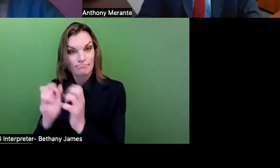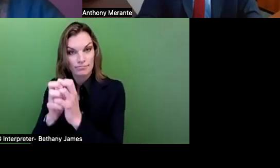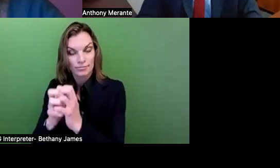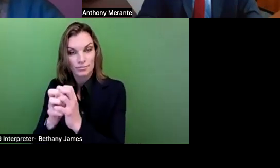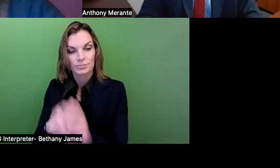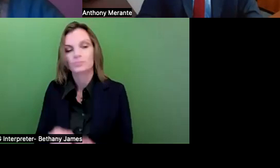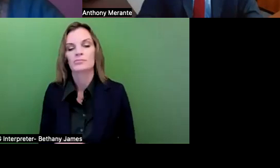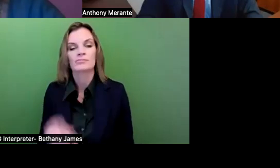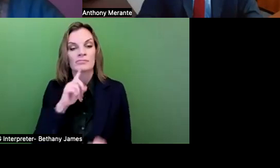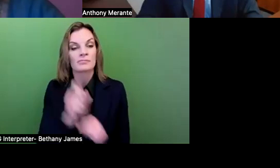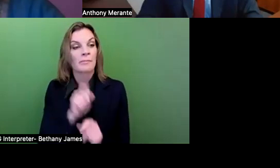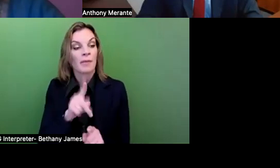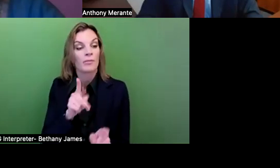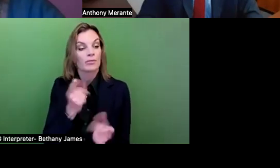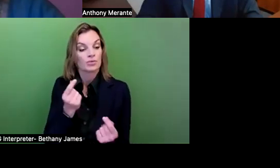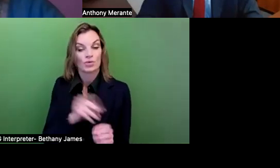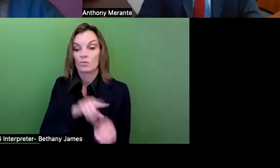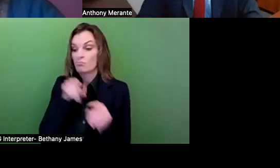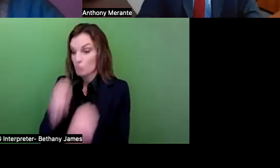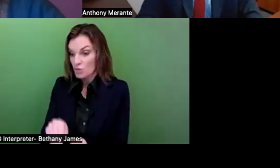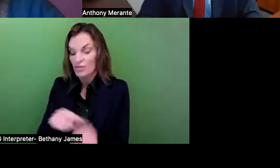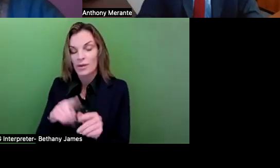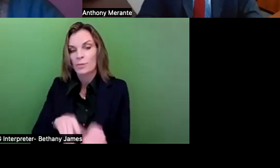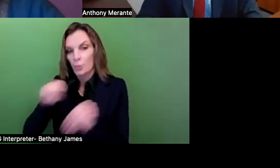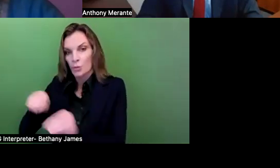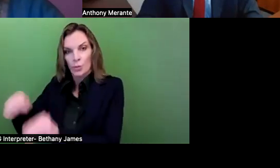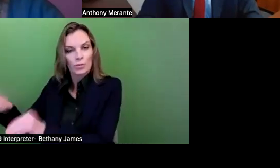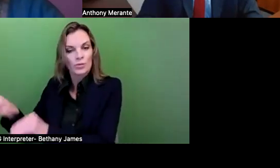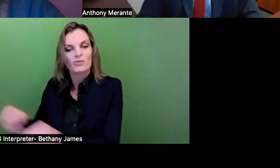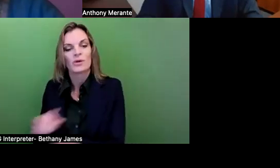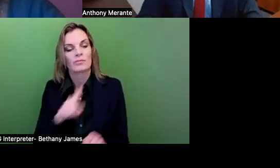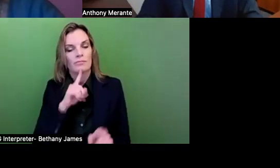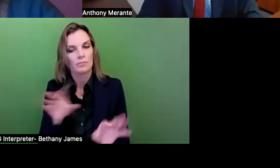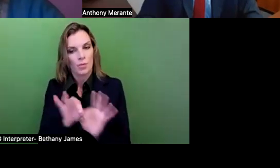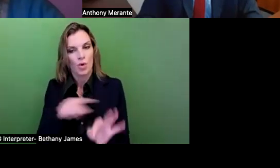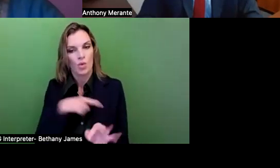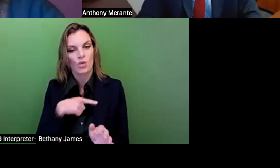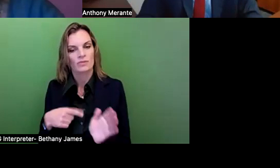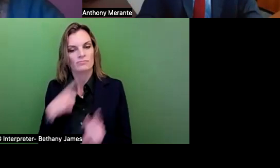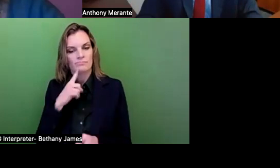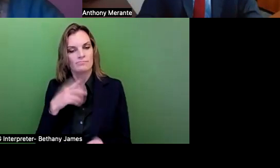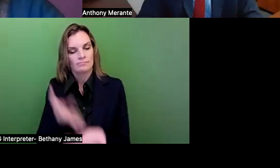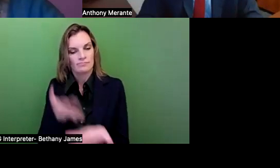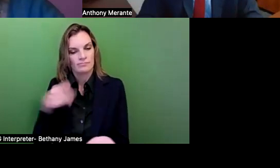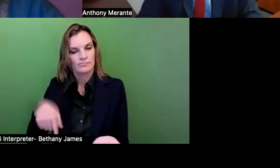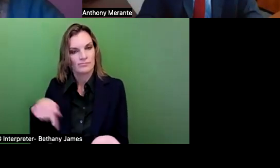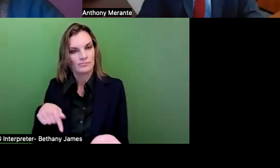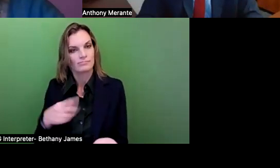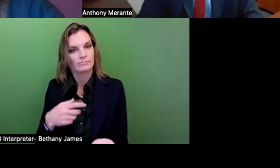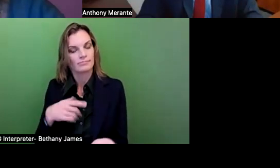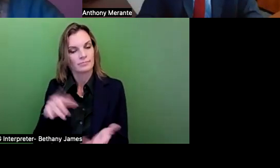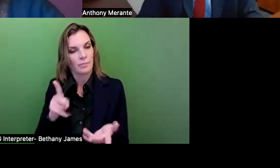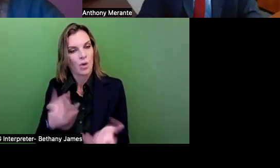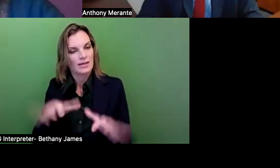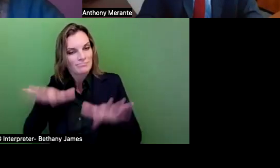transient. Everyone comes in. If they don't like it, they move. We needed to make a mix of co-ops and condominiums. Without having that mix, there's no